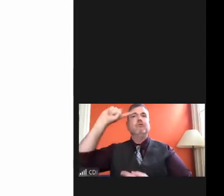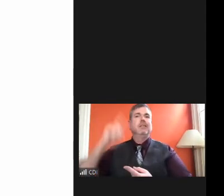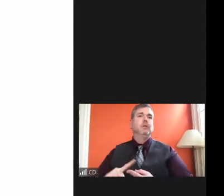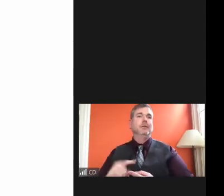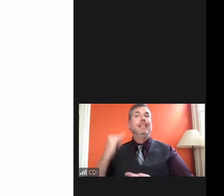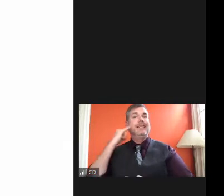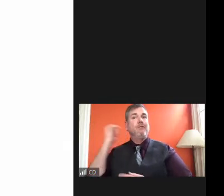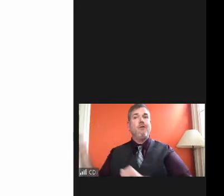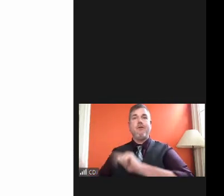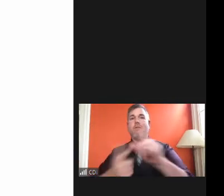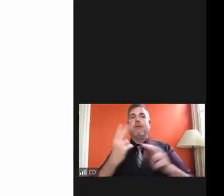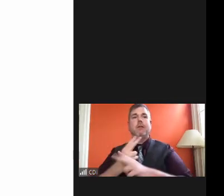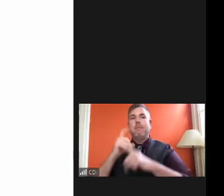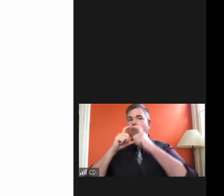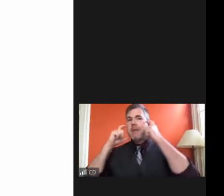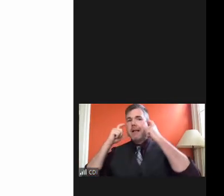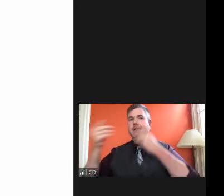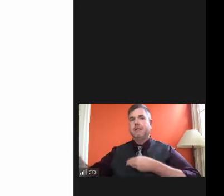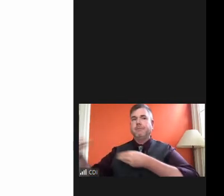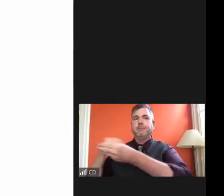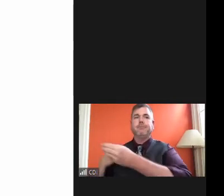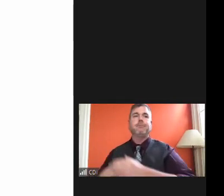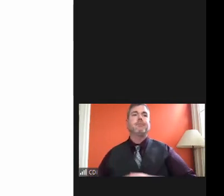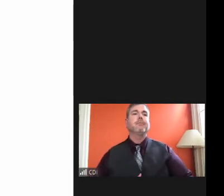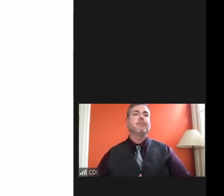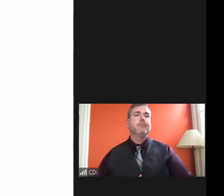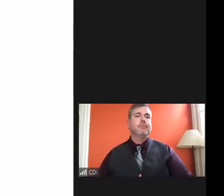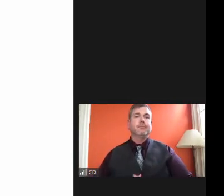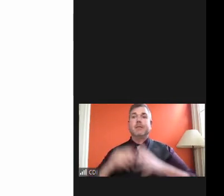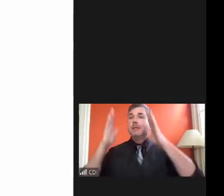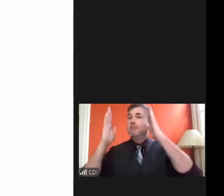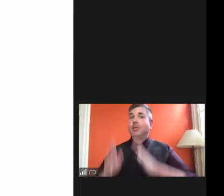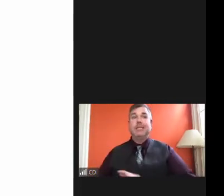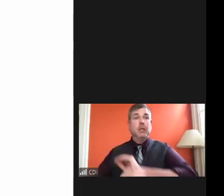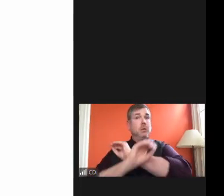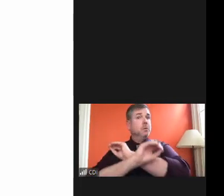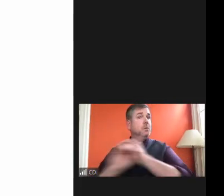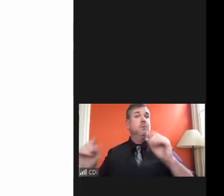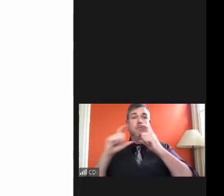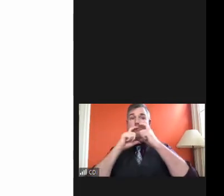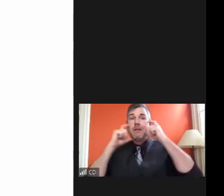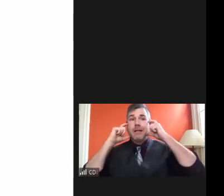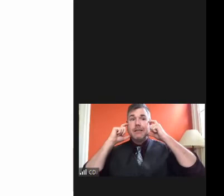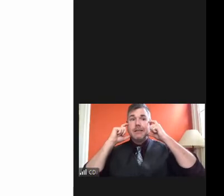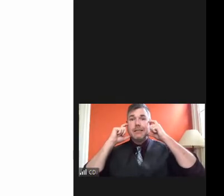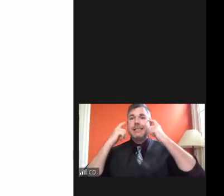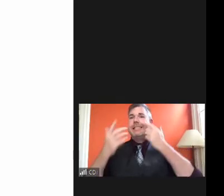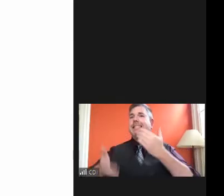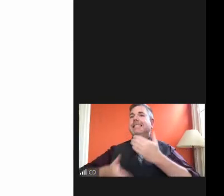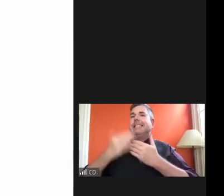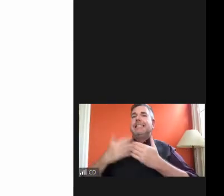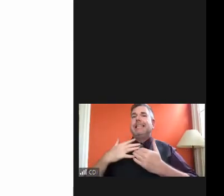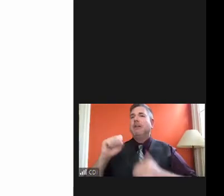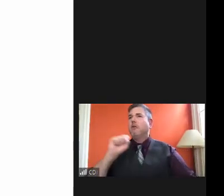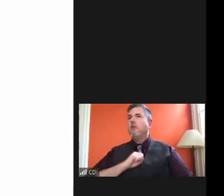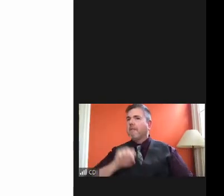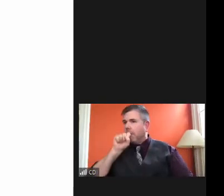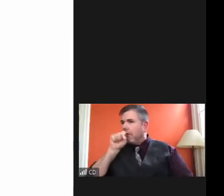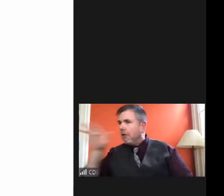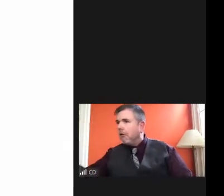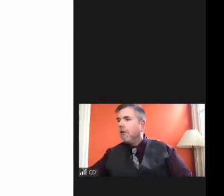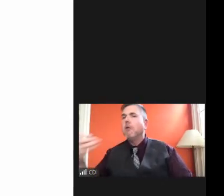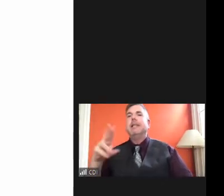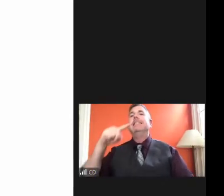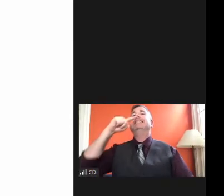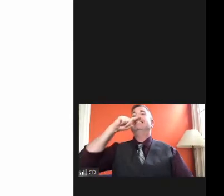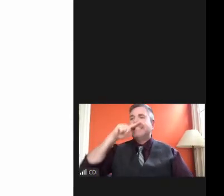that they're exposing. The person who's at highest risk is the person near them that is not wearing a mask. And then lower,